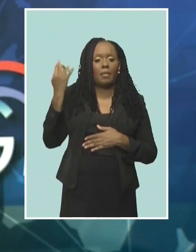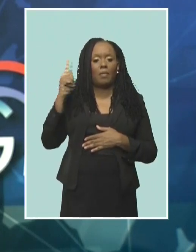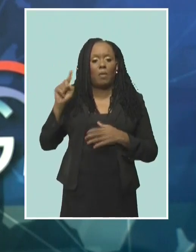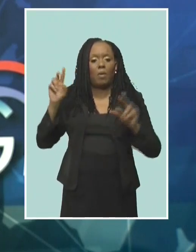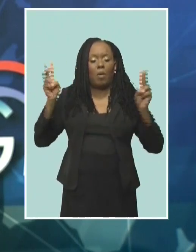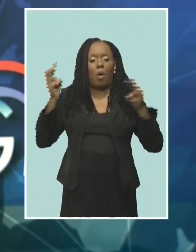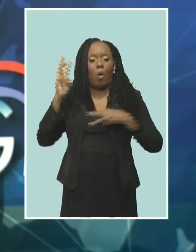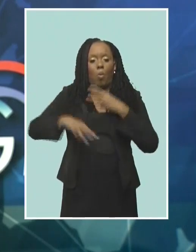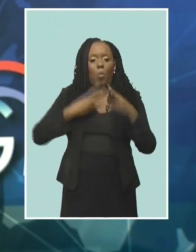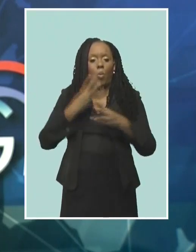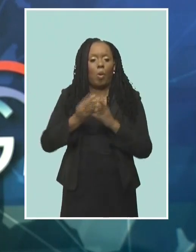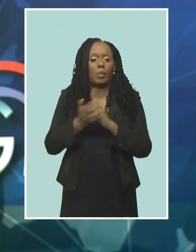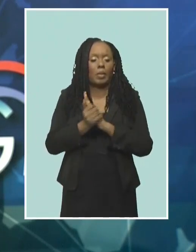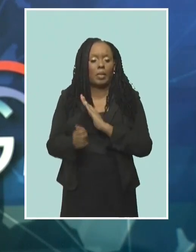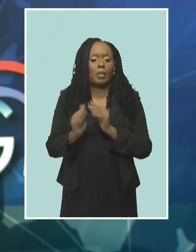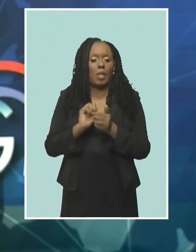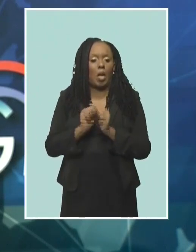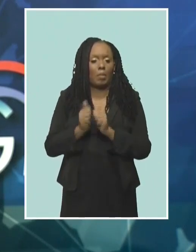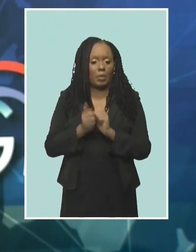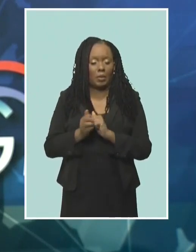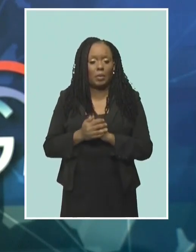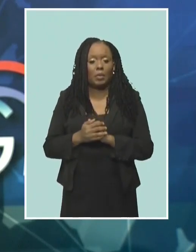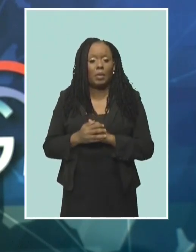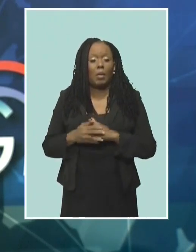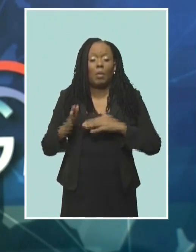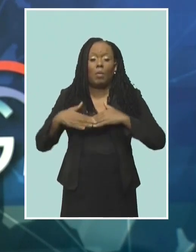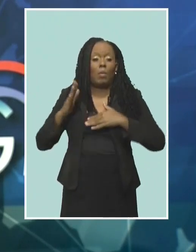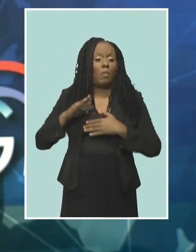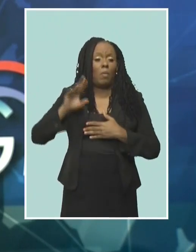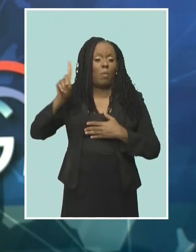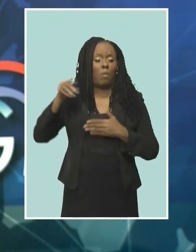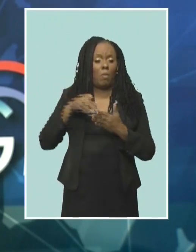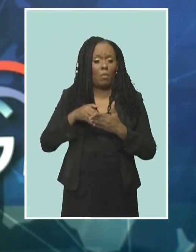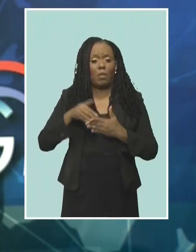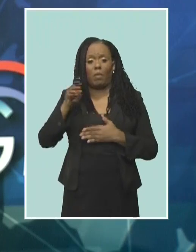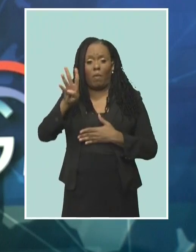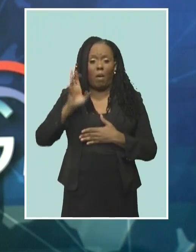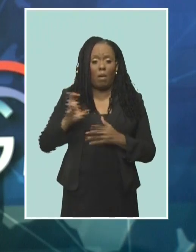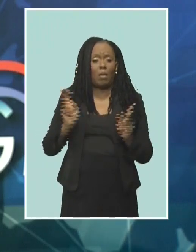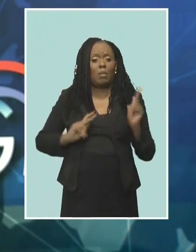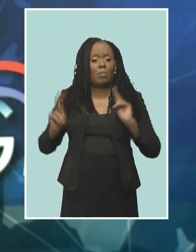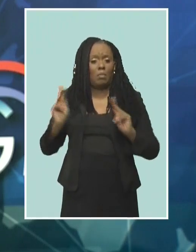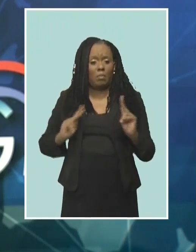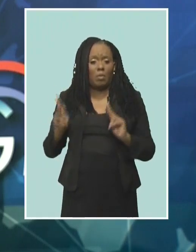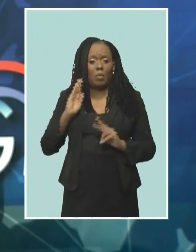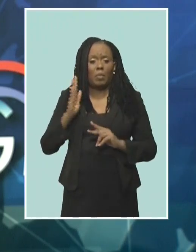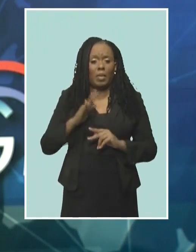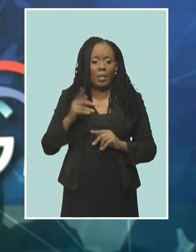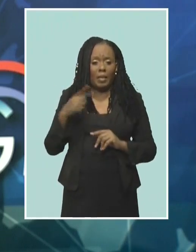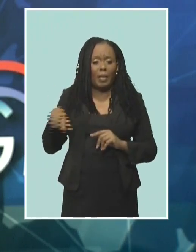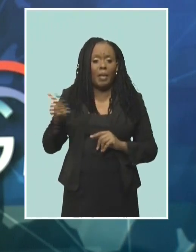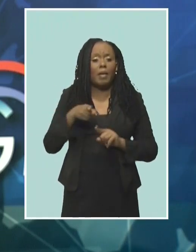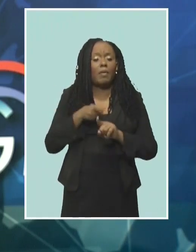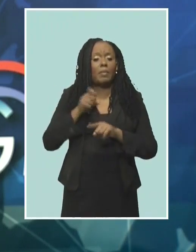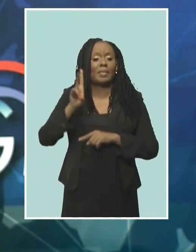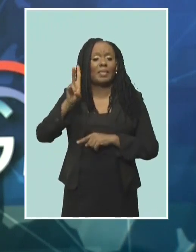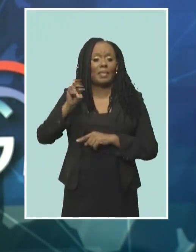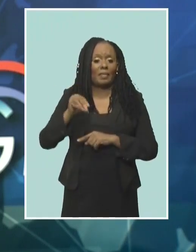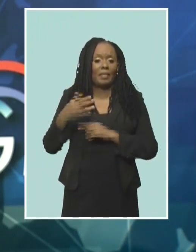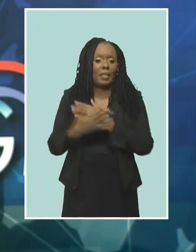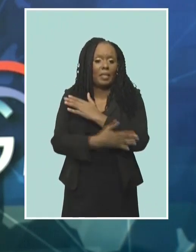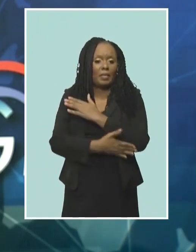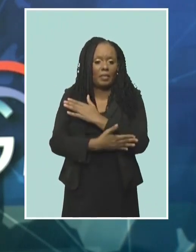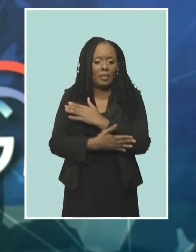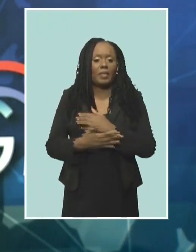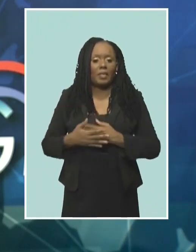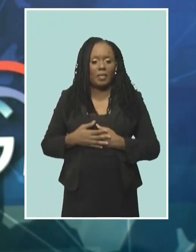among 1,400 competitors from over 70 countries showcasing their talents during the September 10th to 15th event. The team